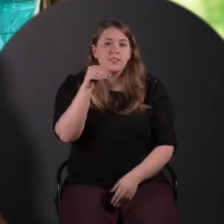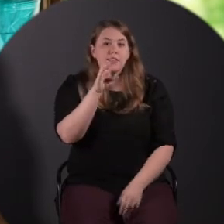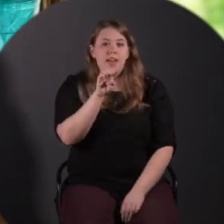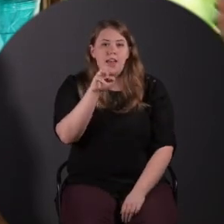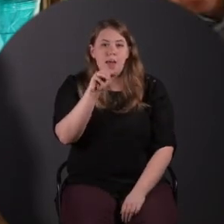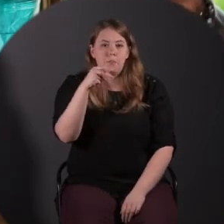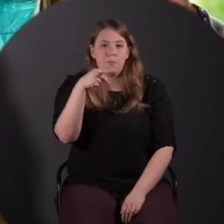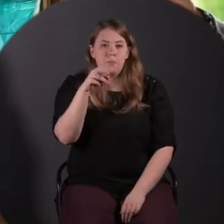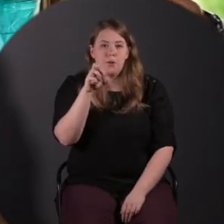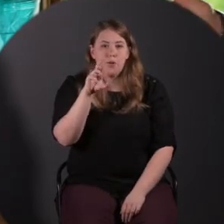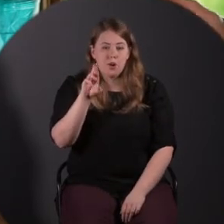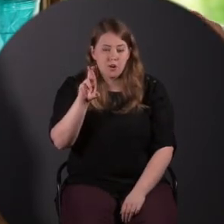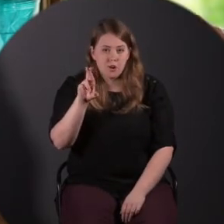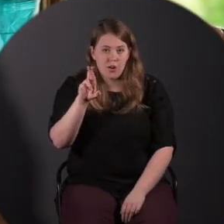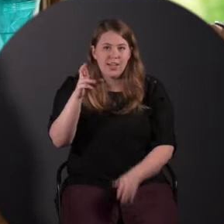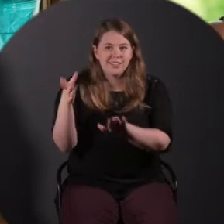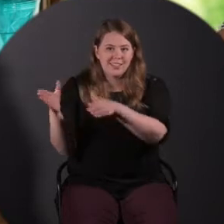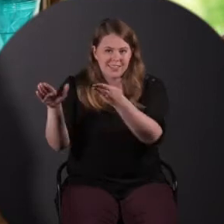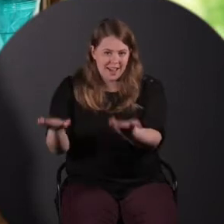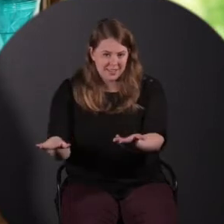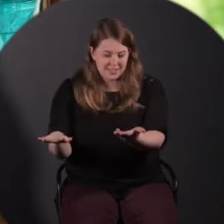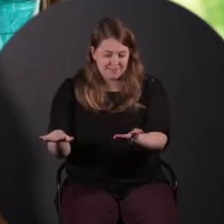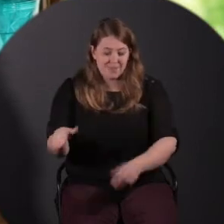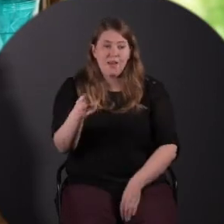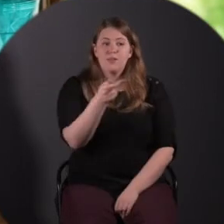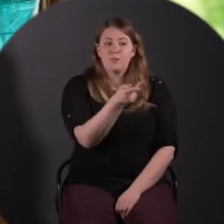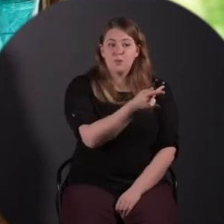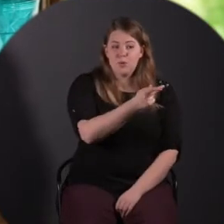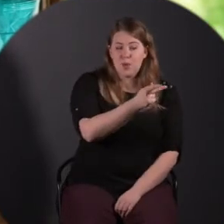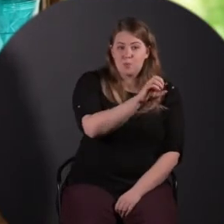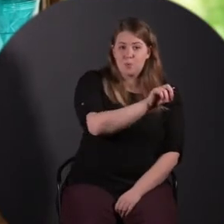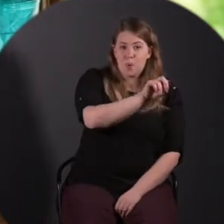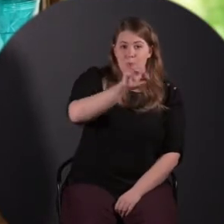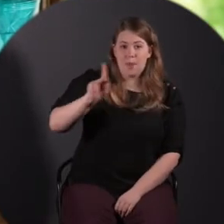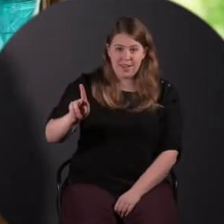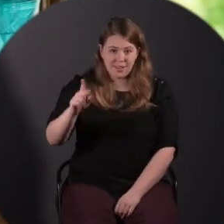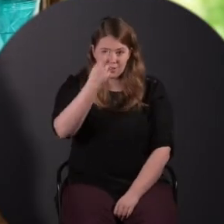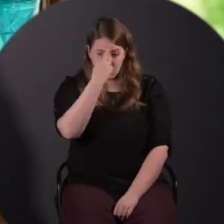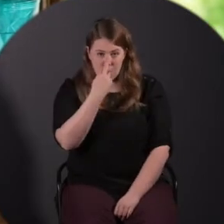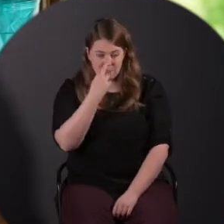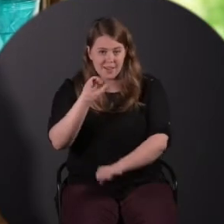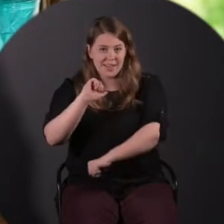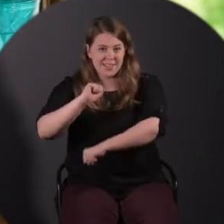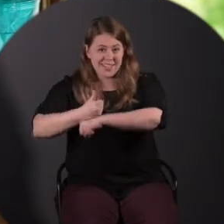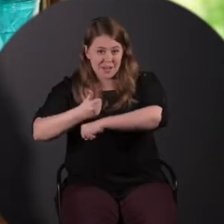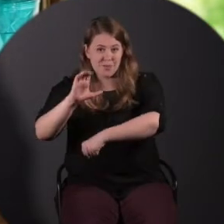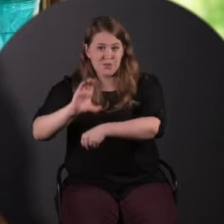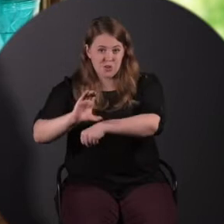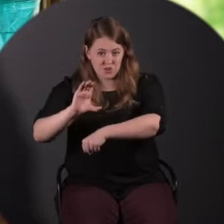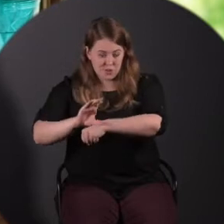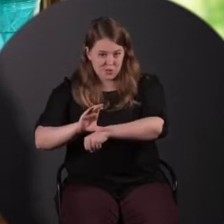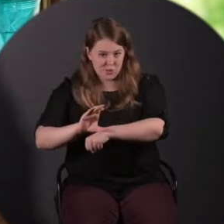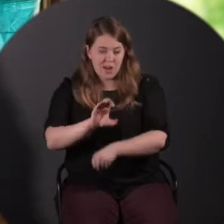dies, Priscilla and Aquilla go back to Rome. They establish a house church there. They go back. They go